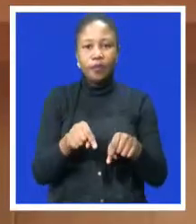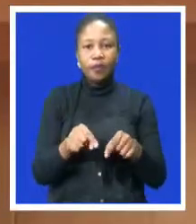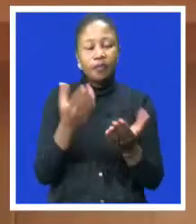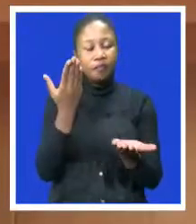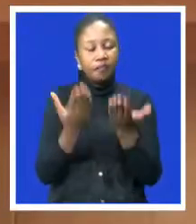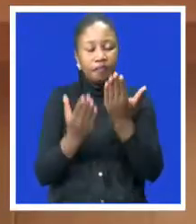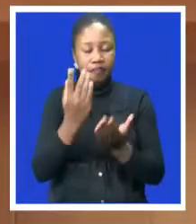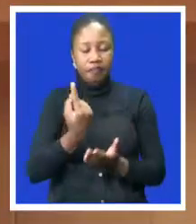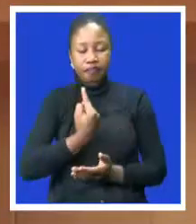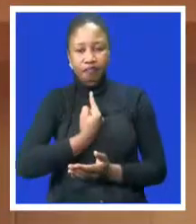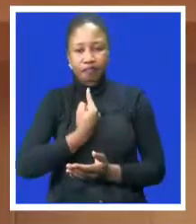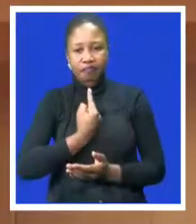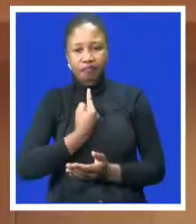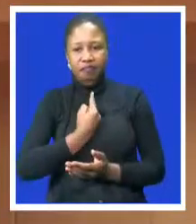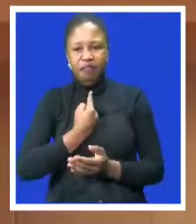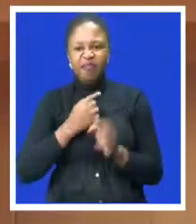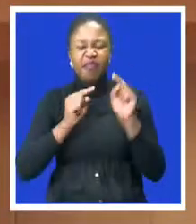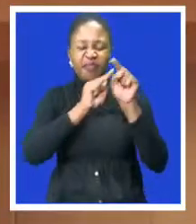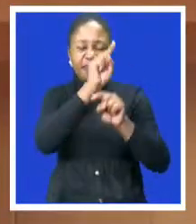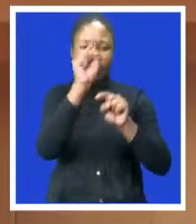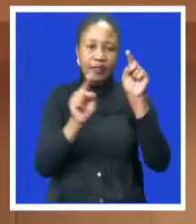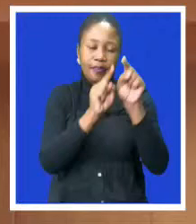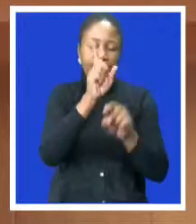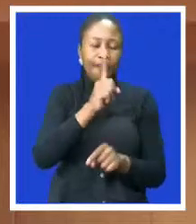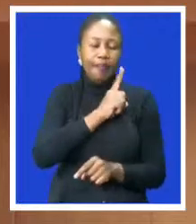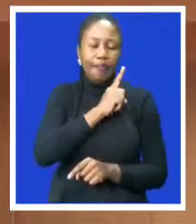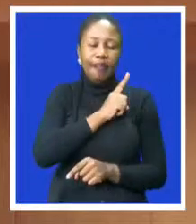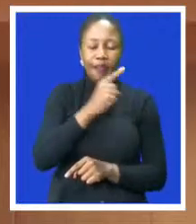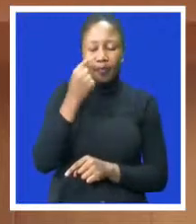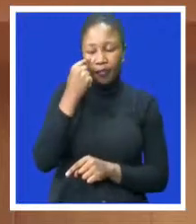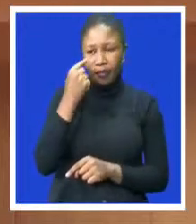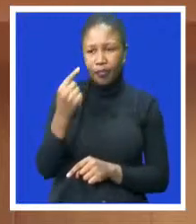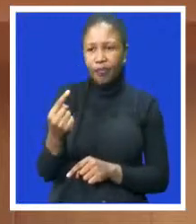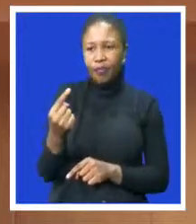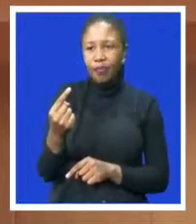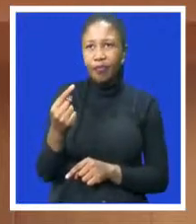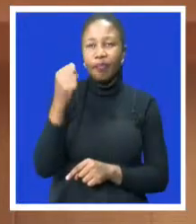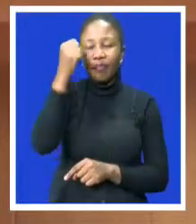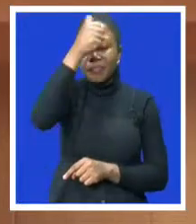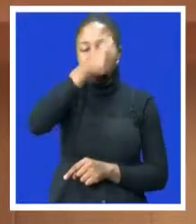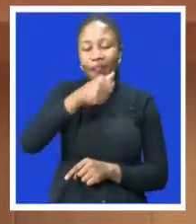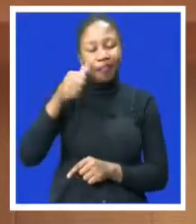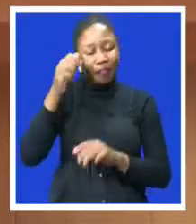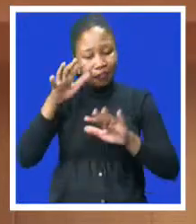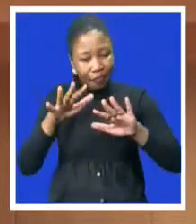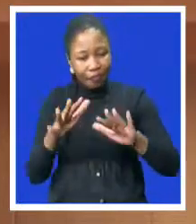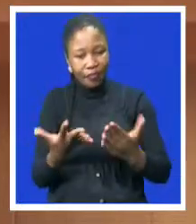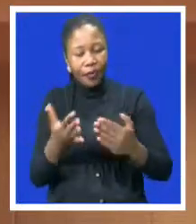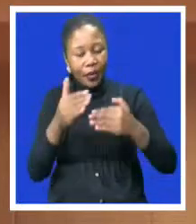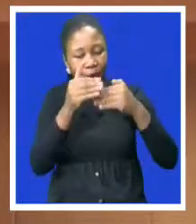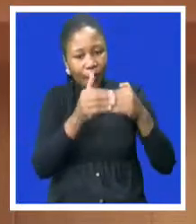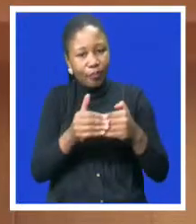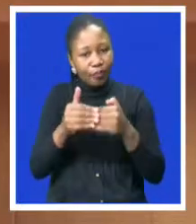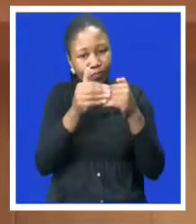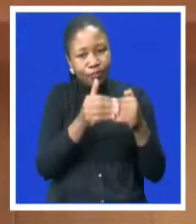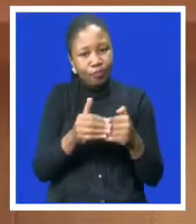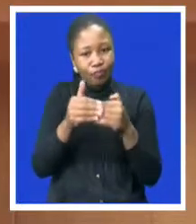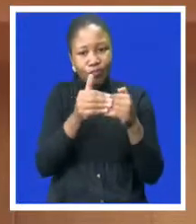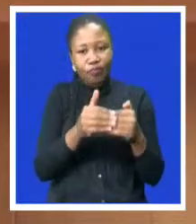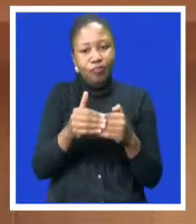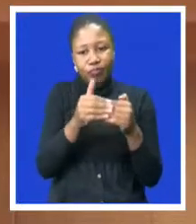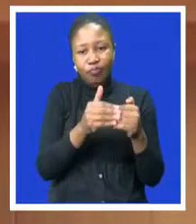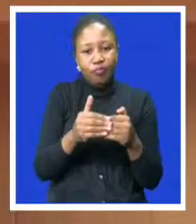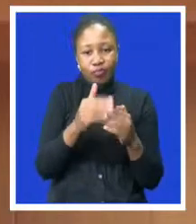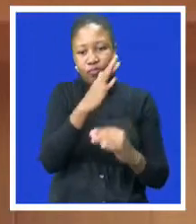looking at God taking care of nature? Now, this lesson, dear learner, it is going to help